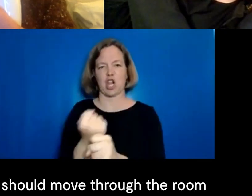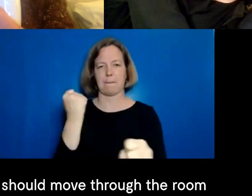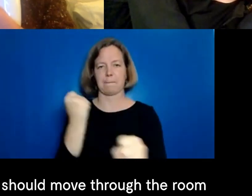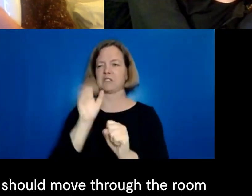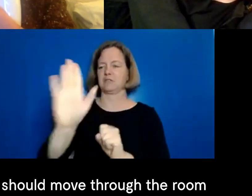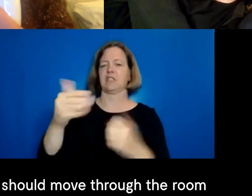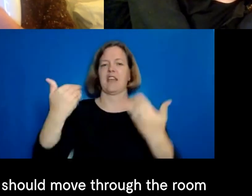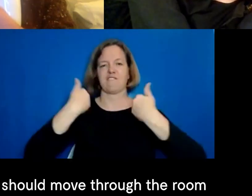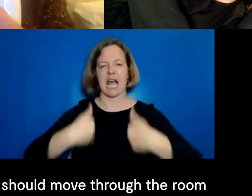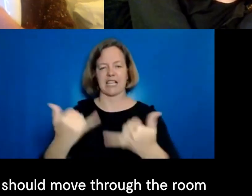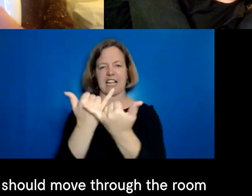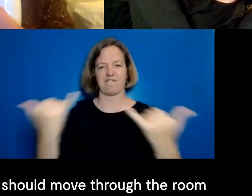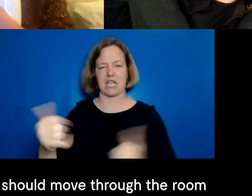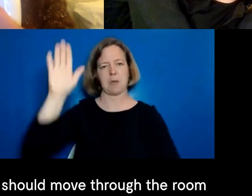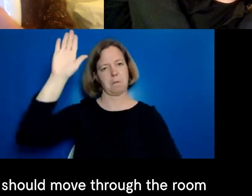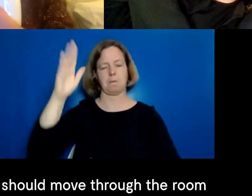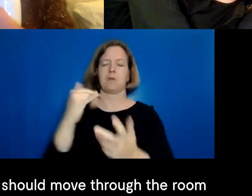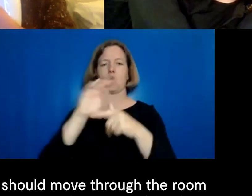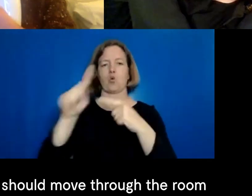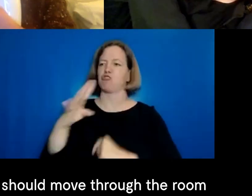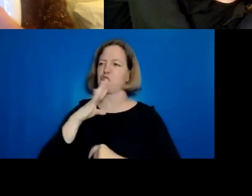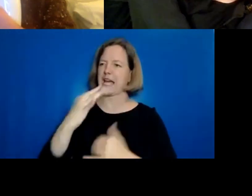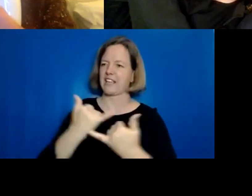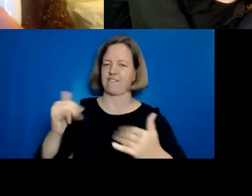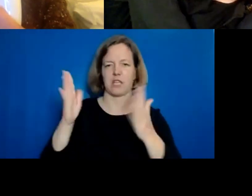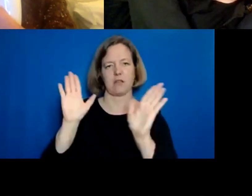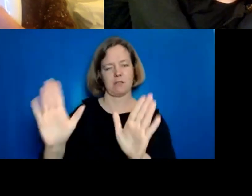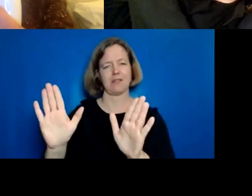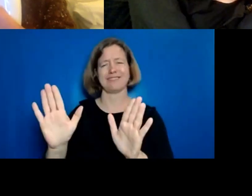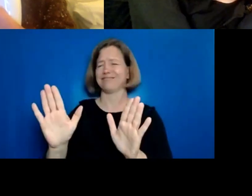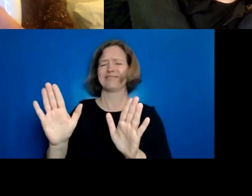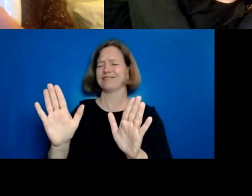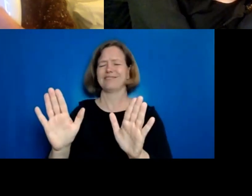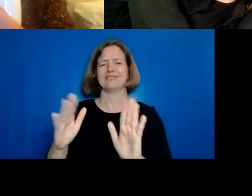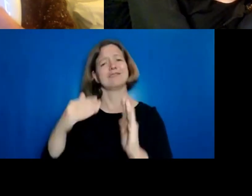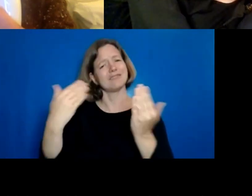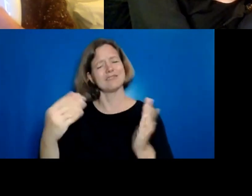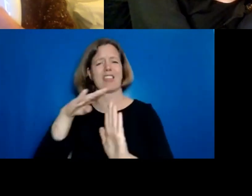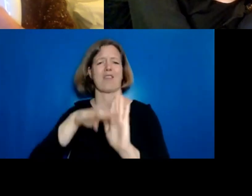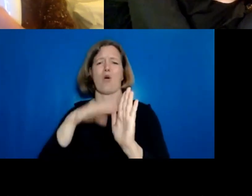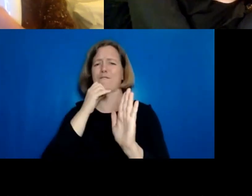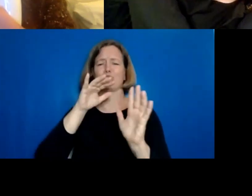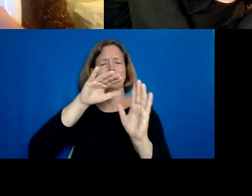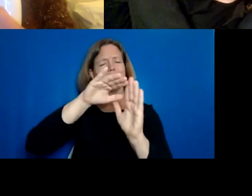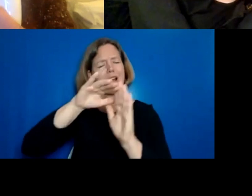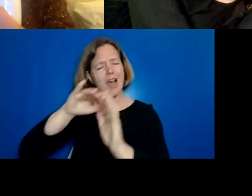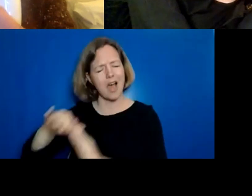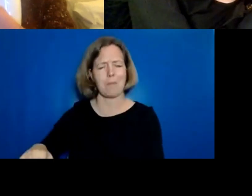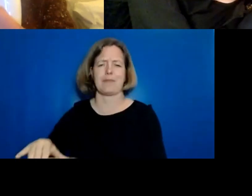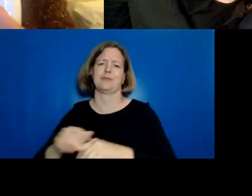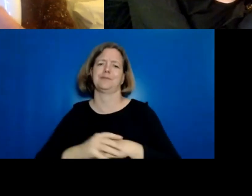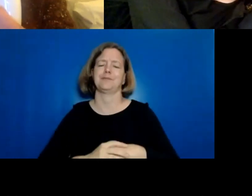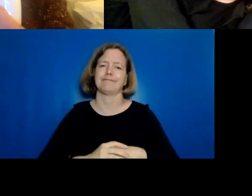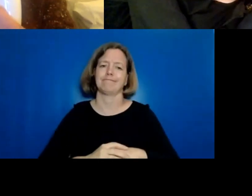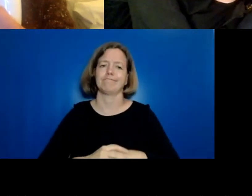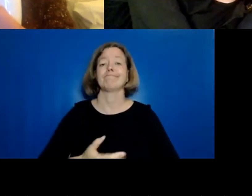the room, are no longer prioritized. And yeah, we couldn't do this